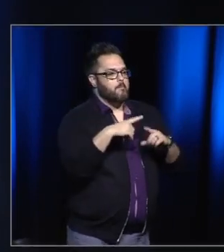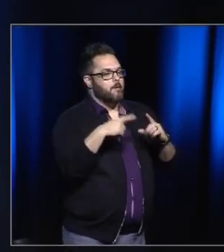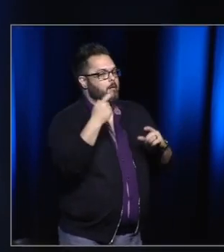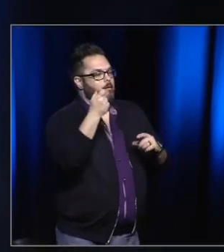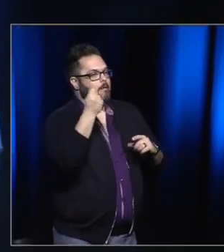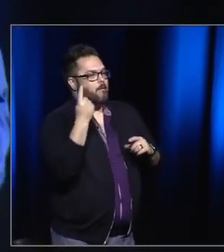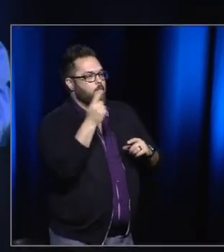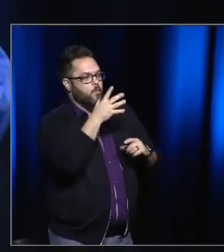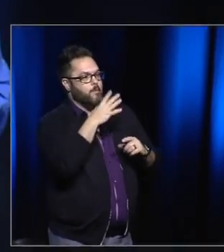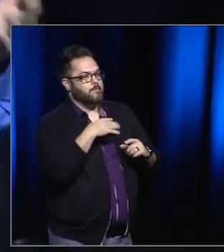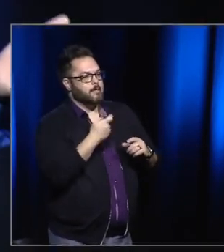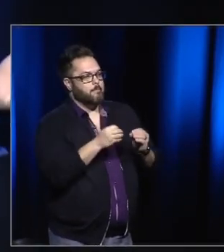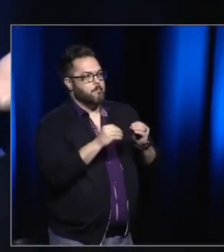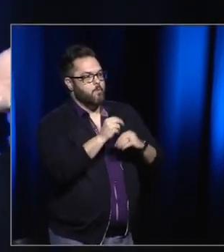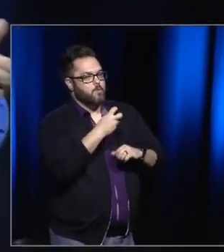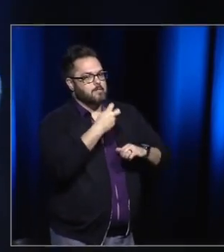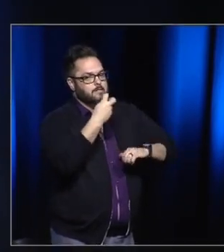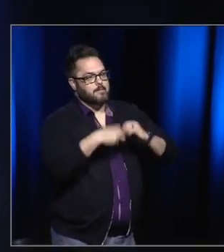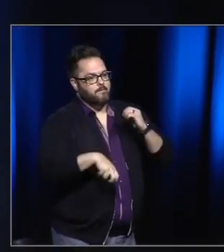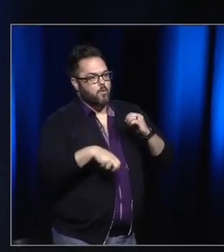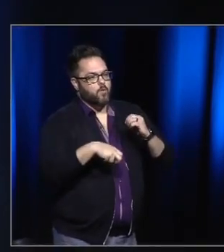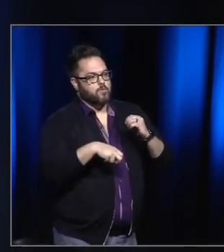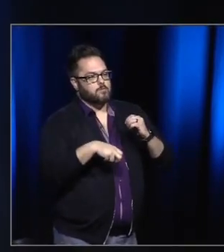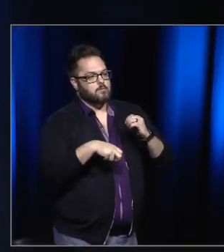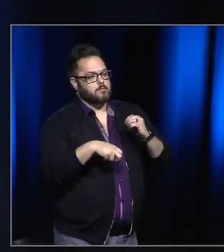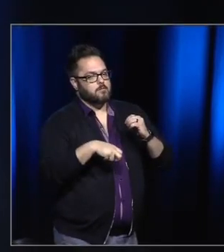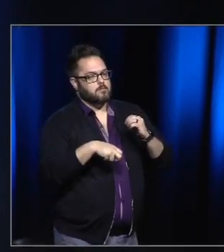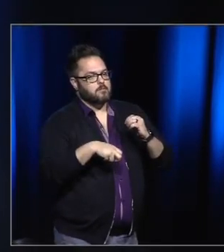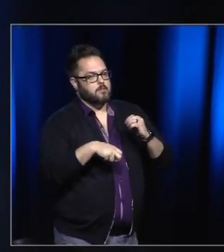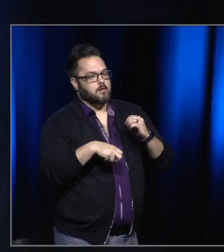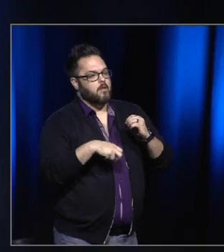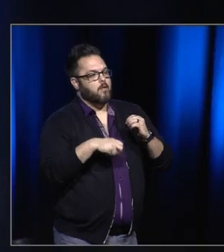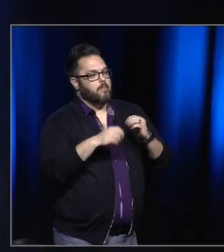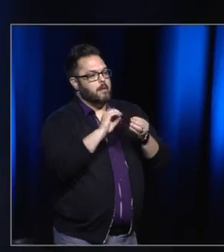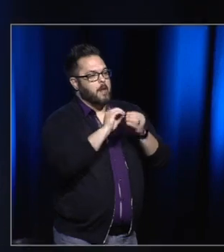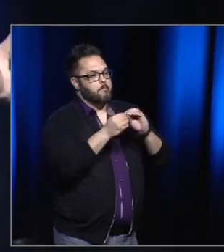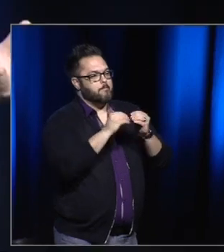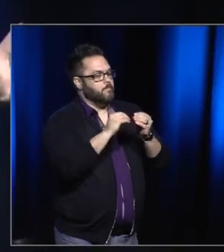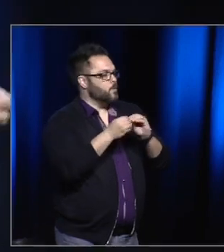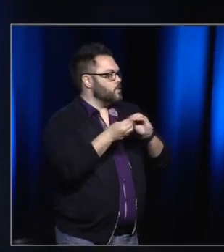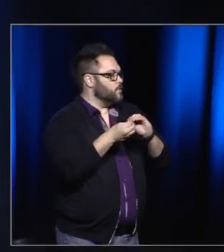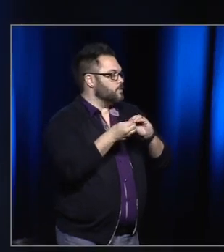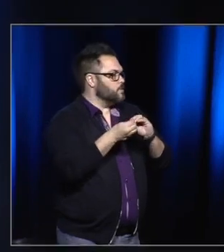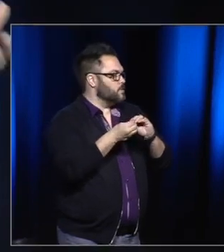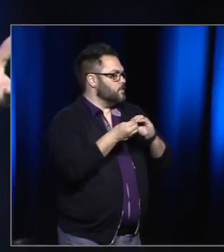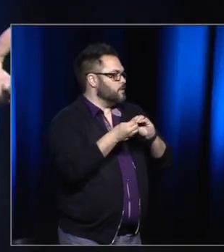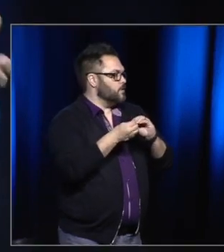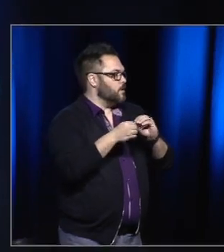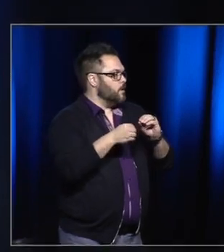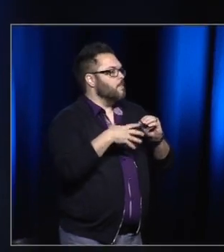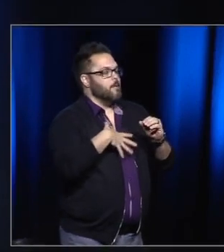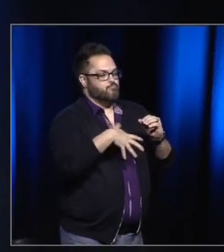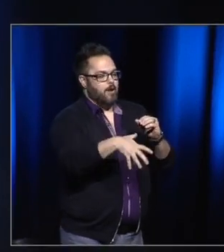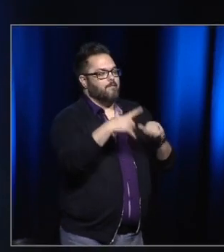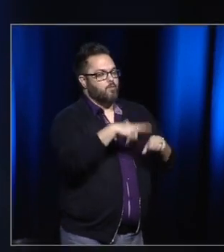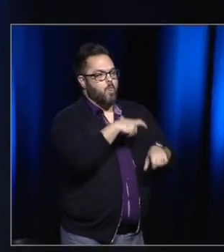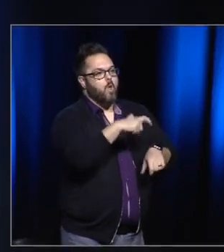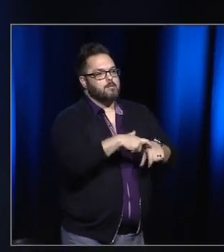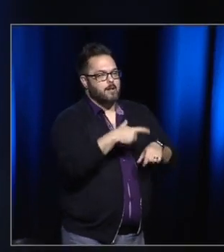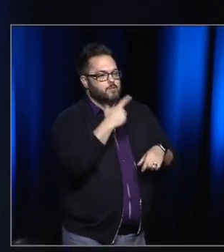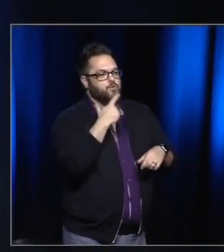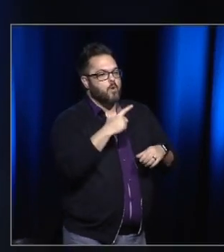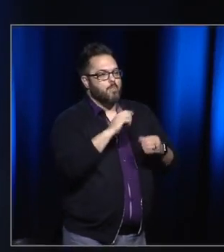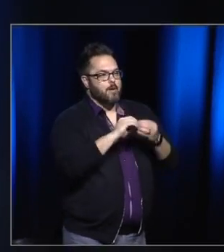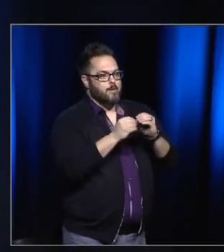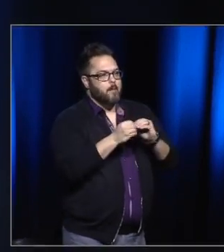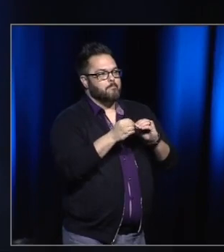interval, so at any given time, a proportion of the females are available to males, and so that's probably why they form